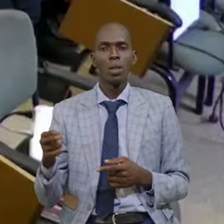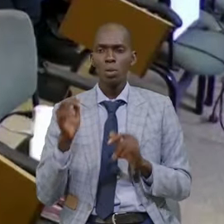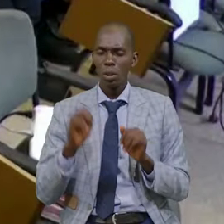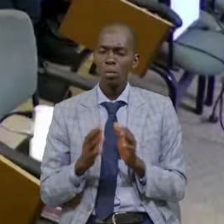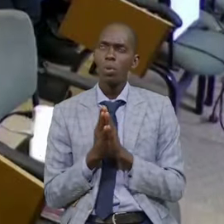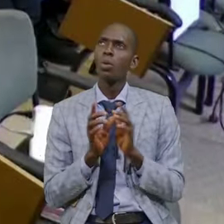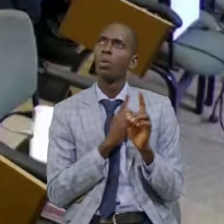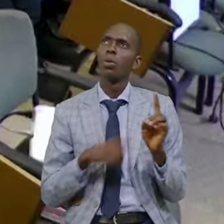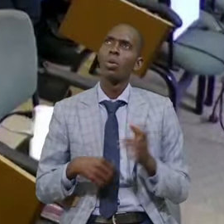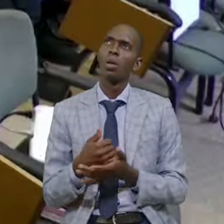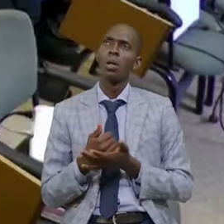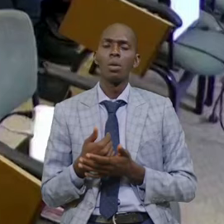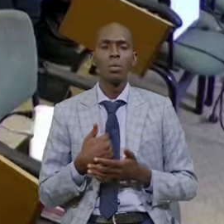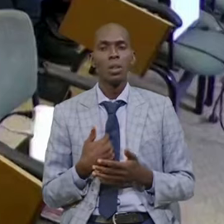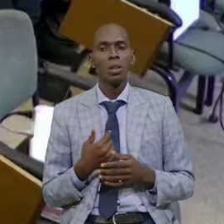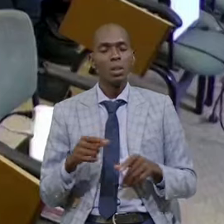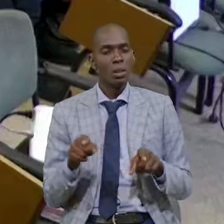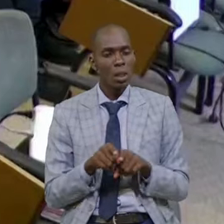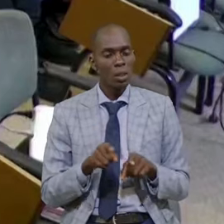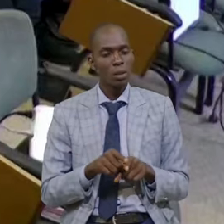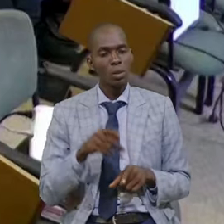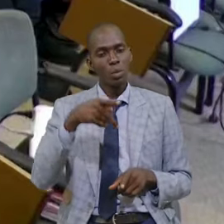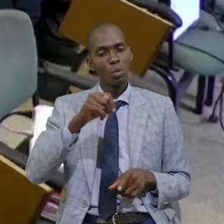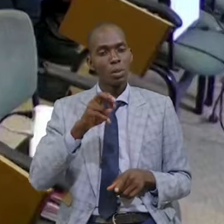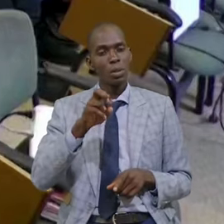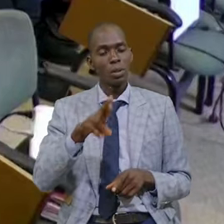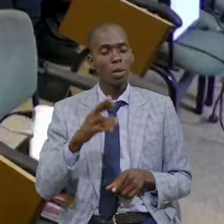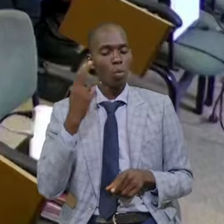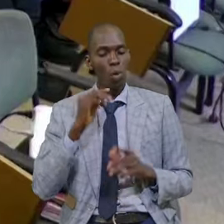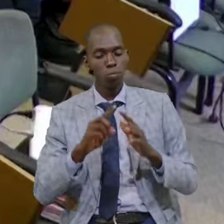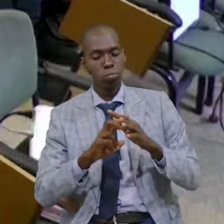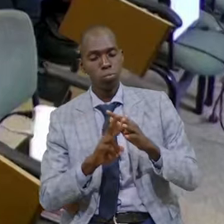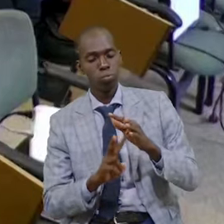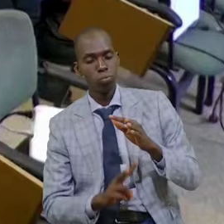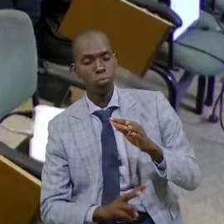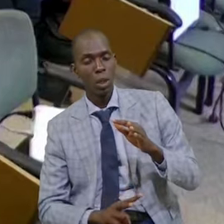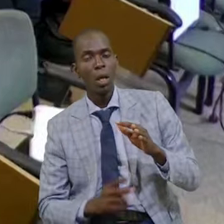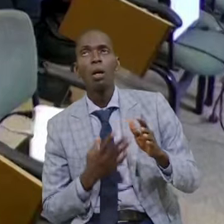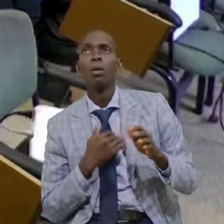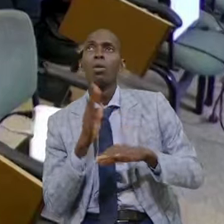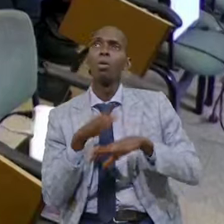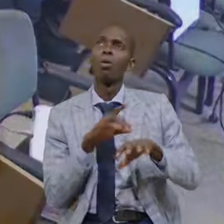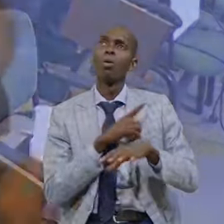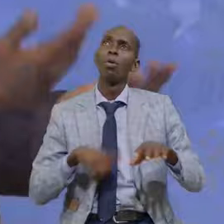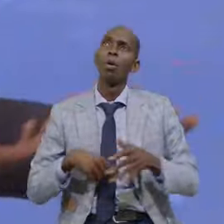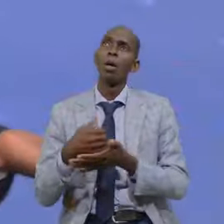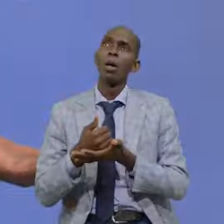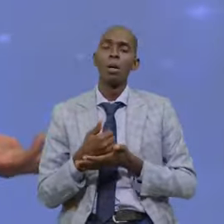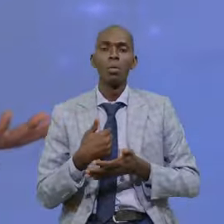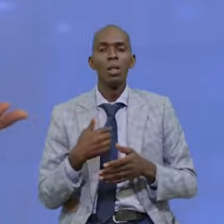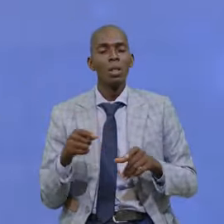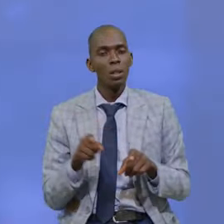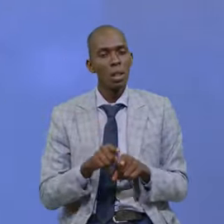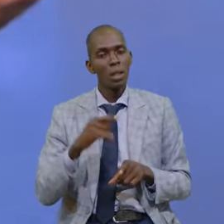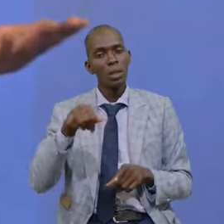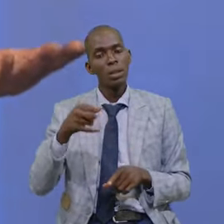was thinking, Lord, help me. Like Jeremiah 17:14, save